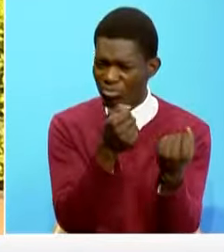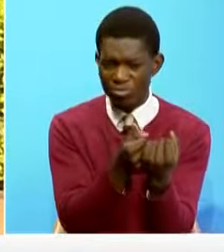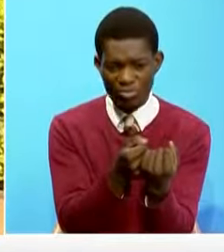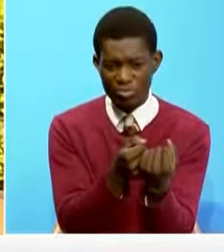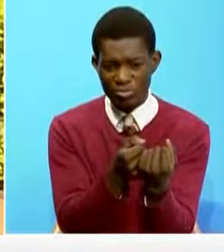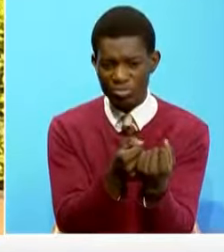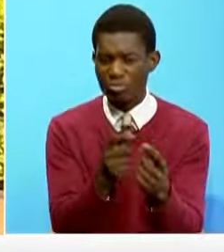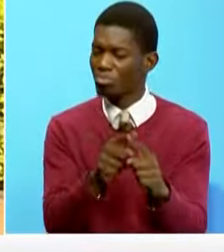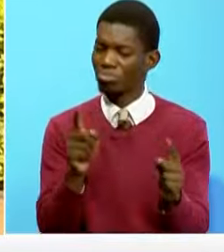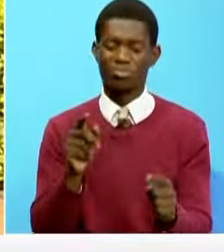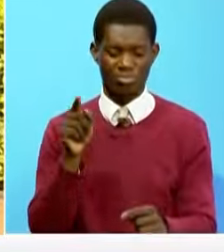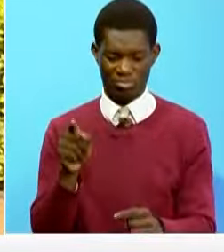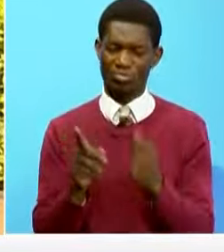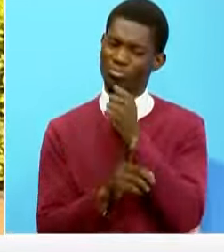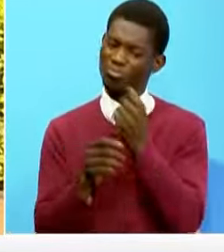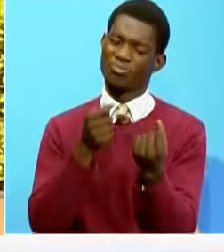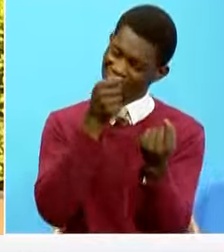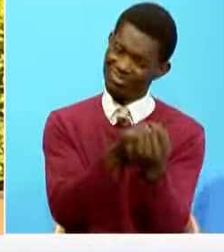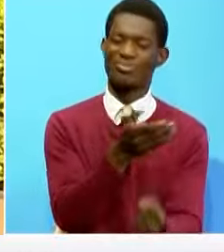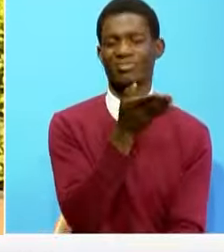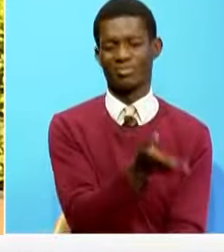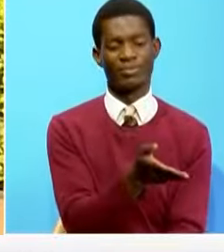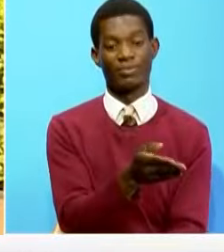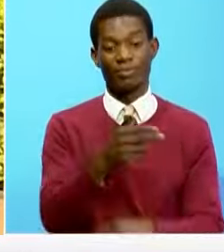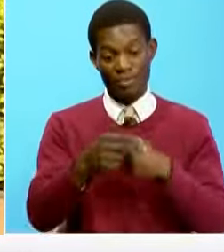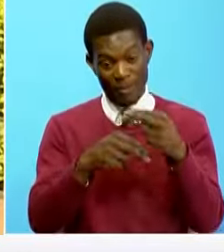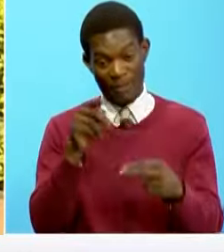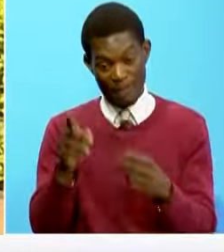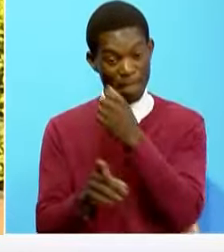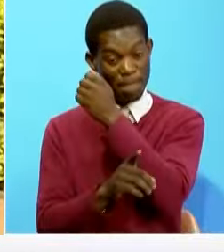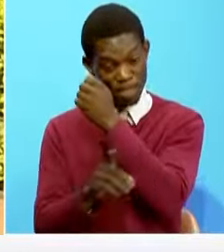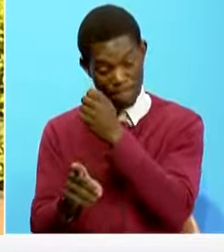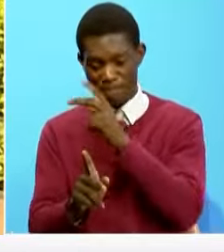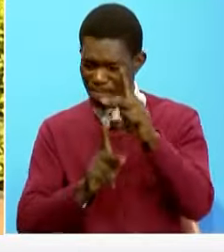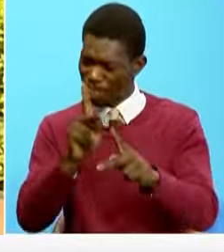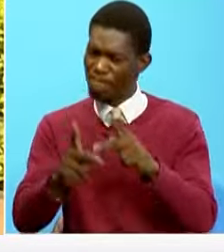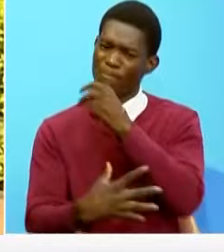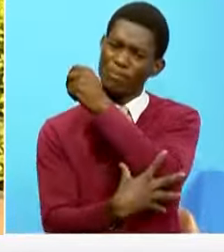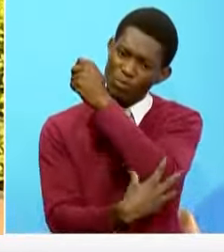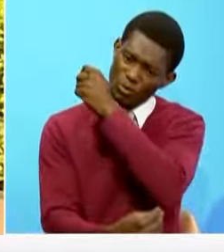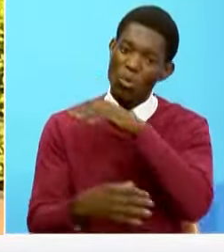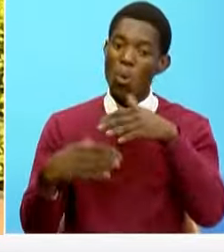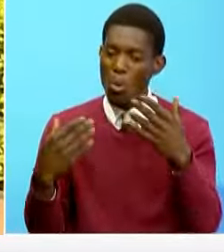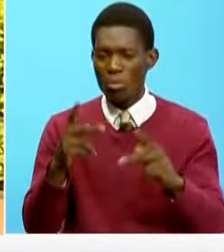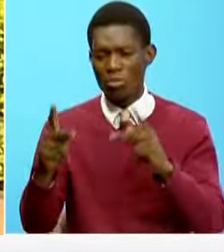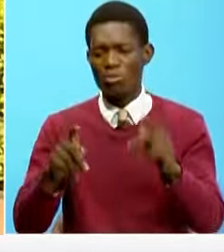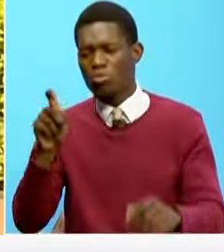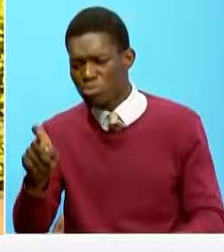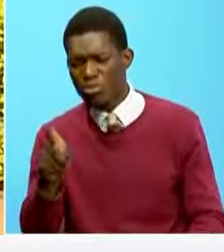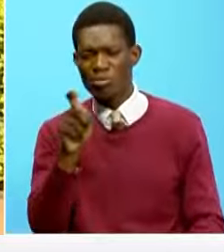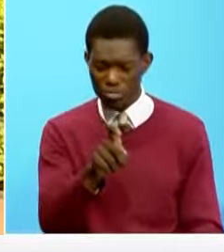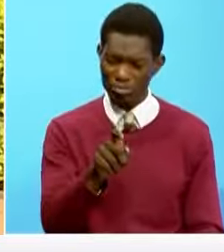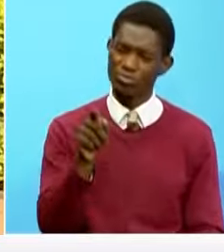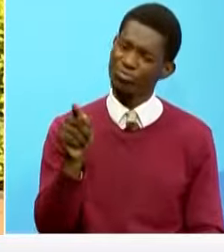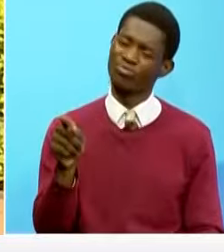have changed lives. So it's a department that takes care of the need or the most socially and economically